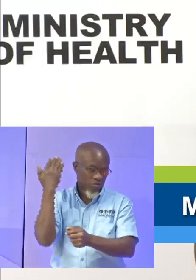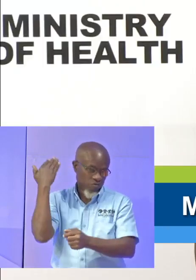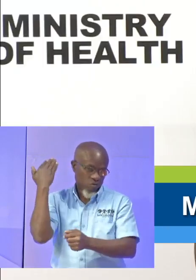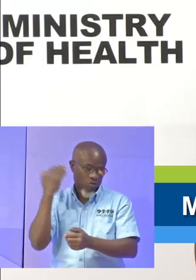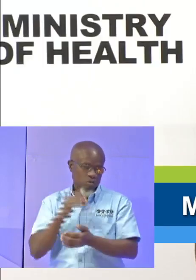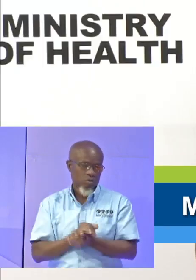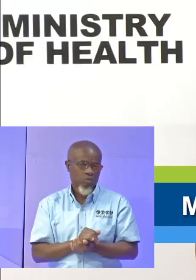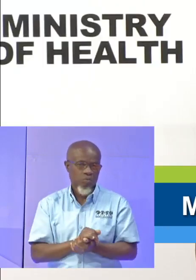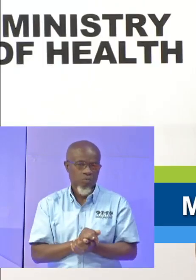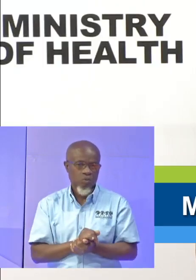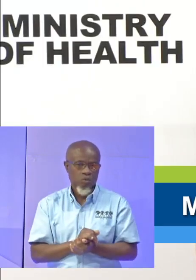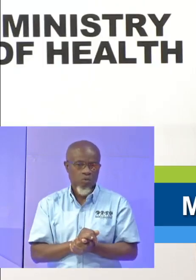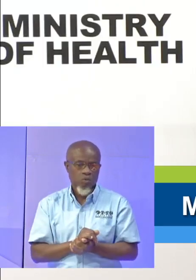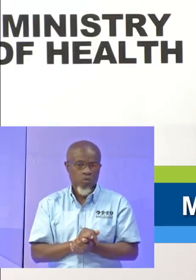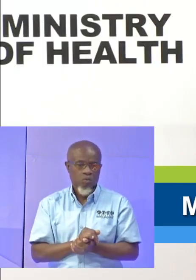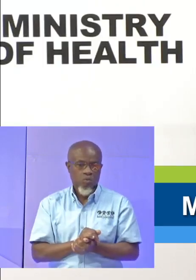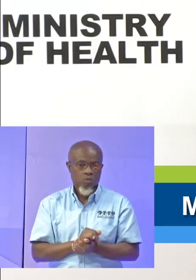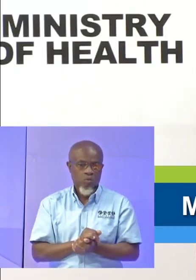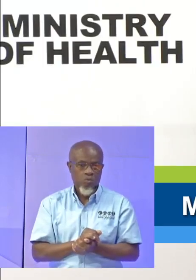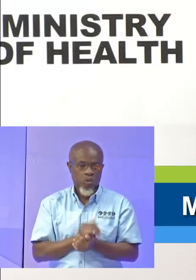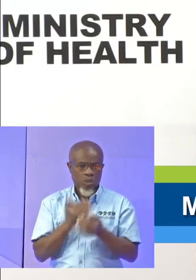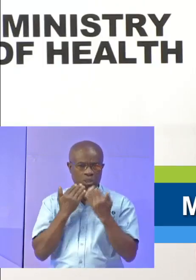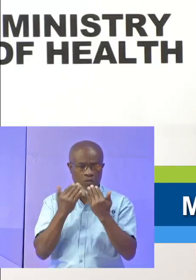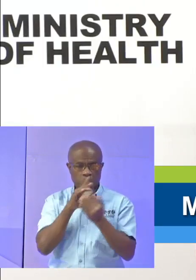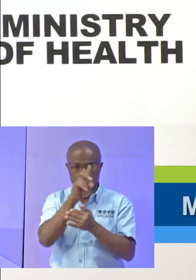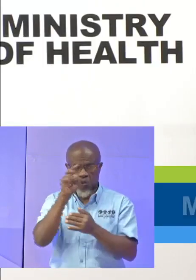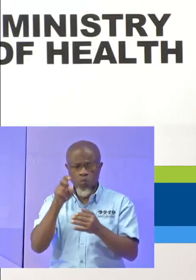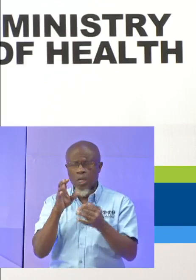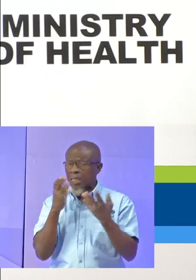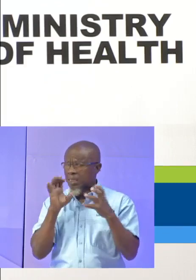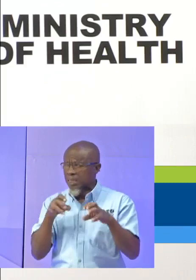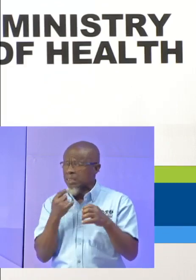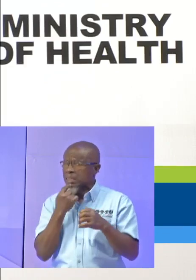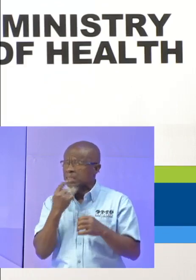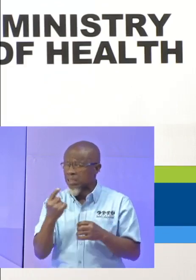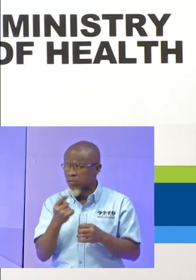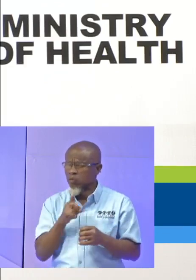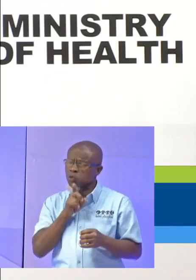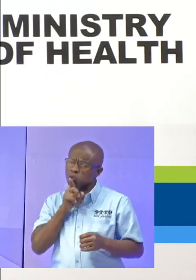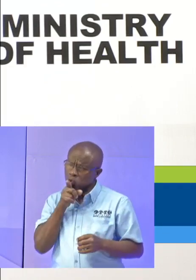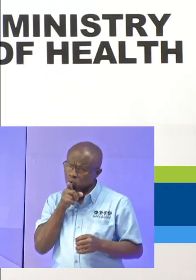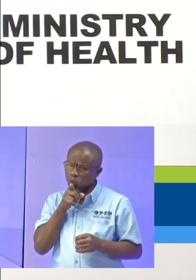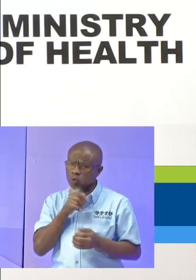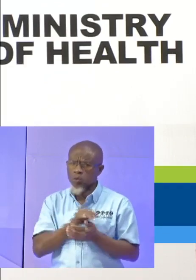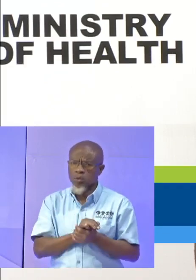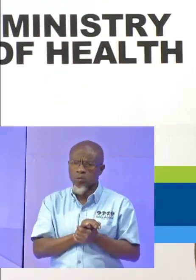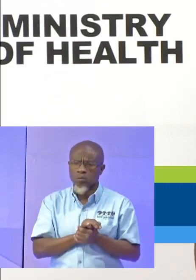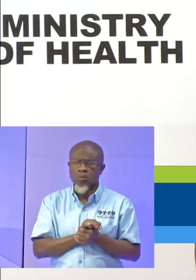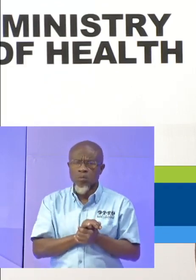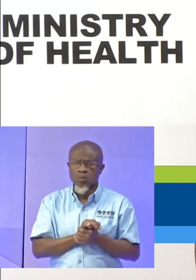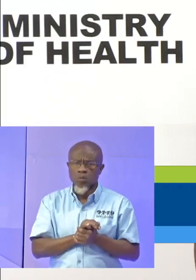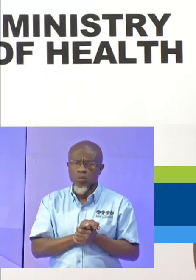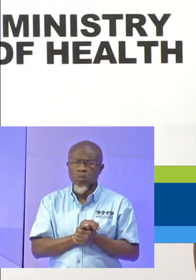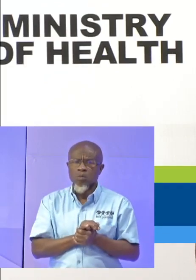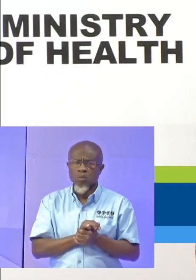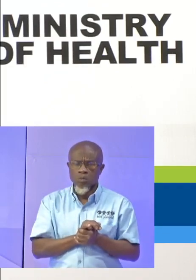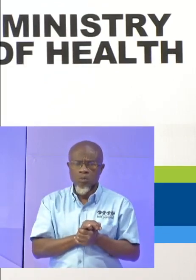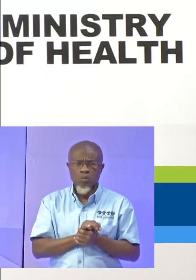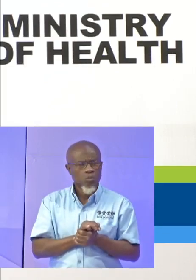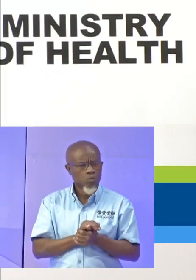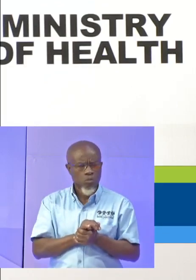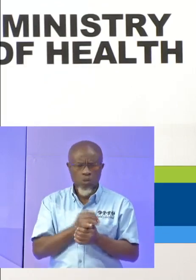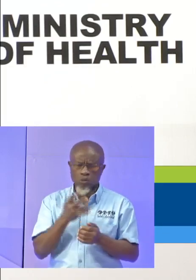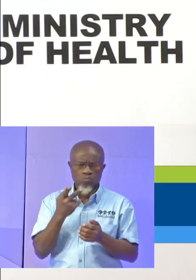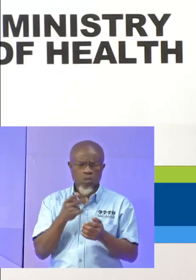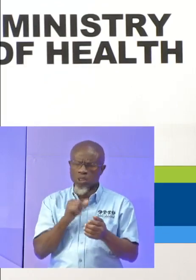What we can assure you of is that although there were processes that were done in parallel, there weren't